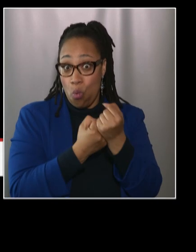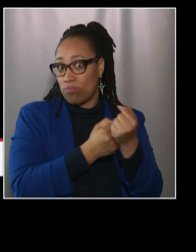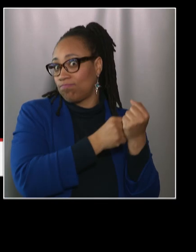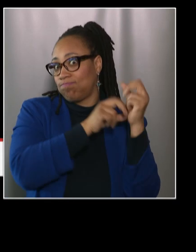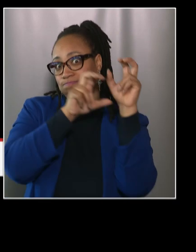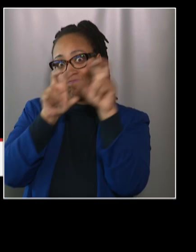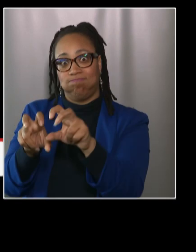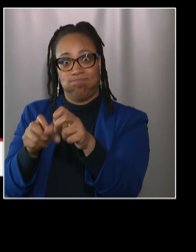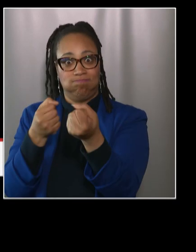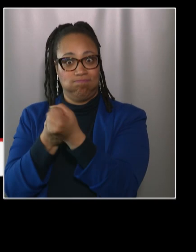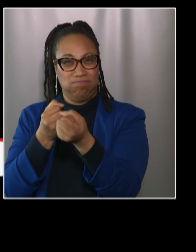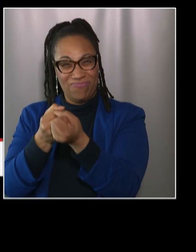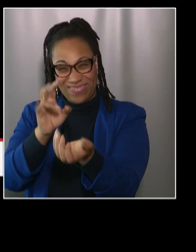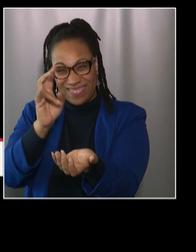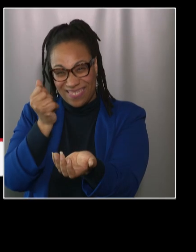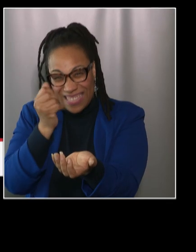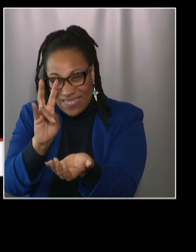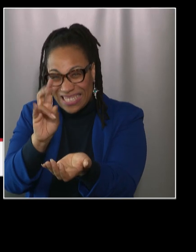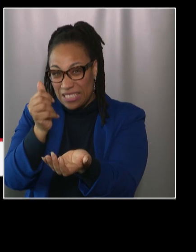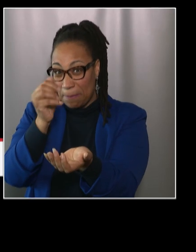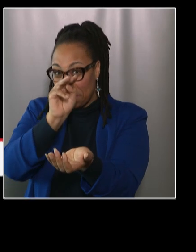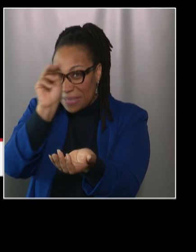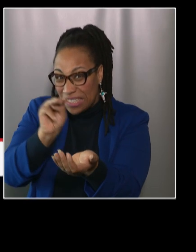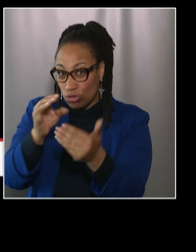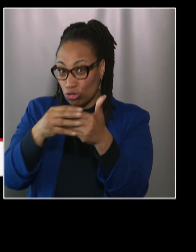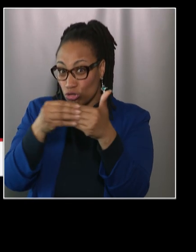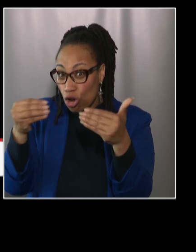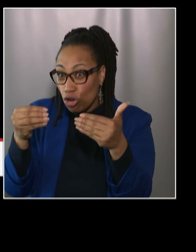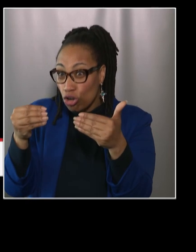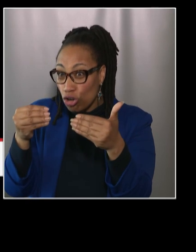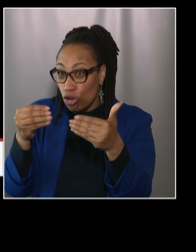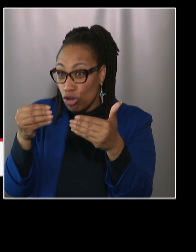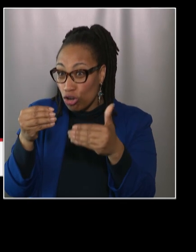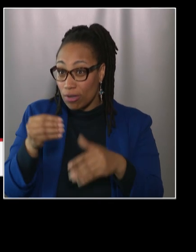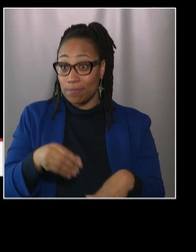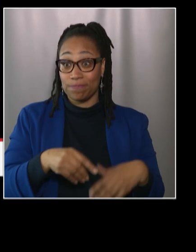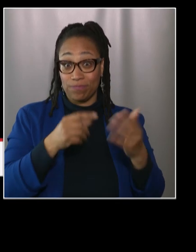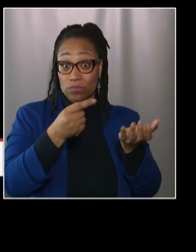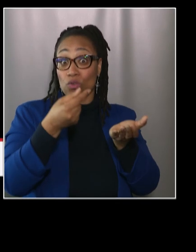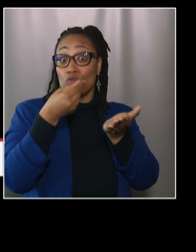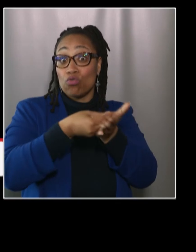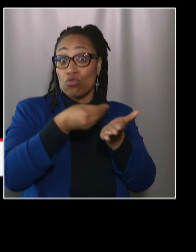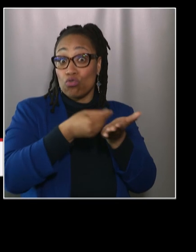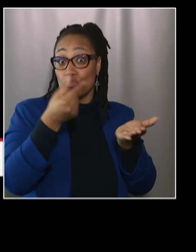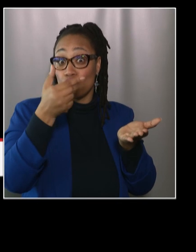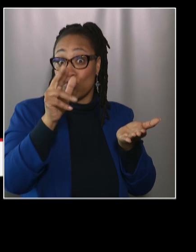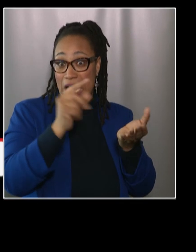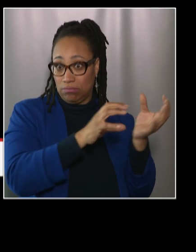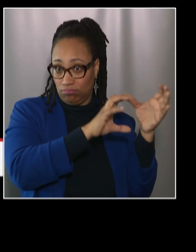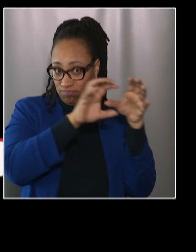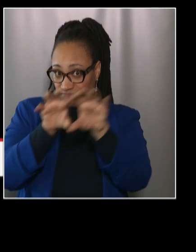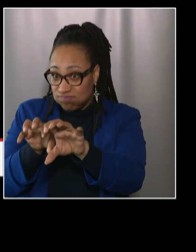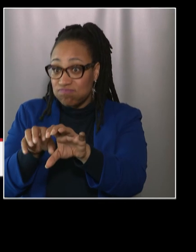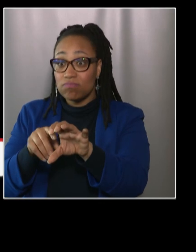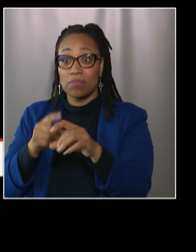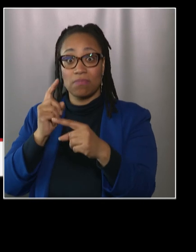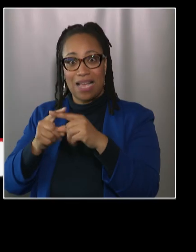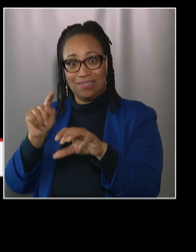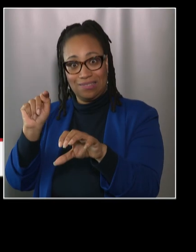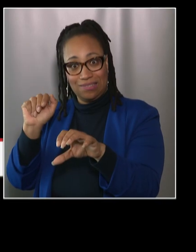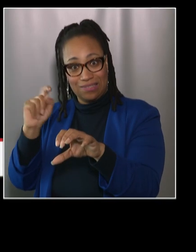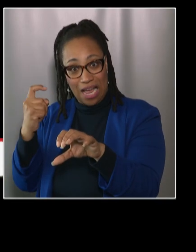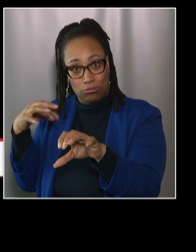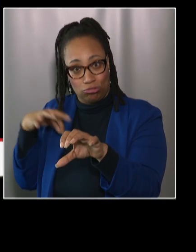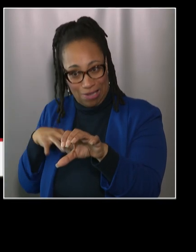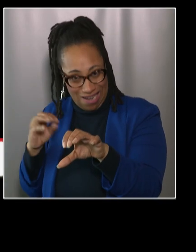of financing from the Housing Production Trust Fund, as well as LIHTC tax credits from DCHFA and the Department